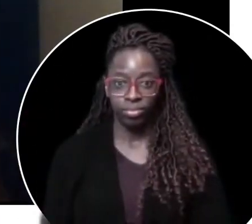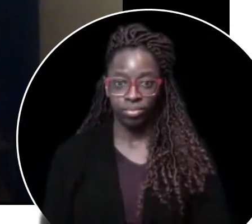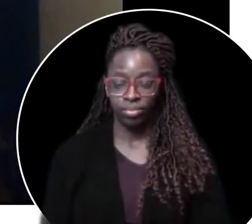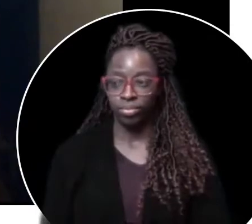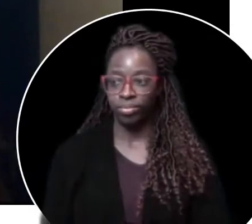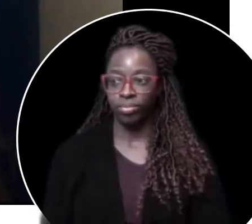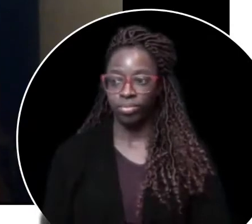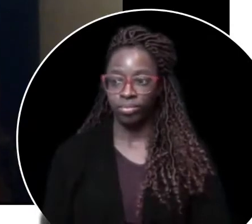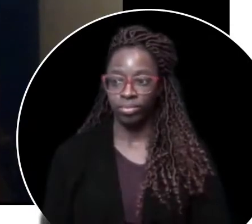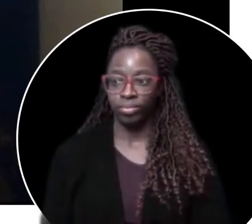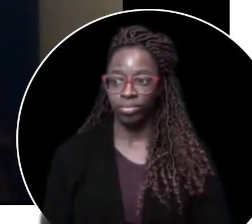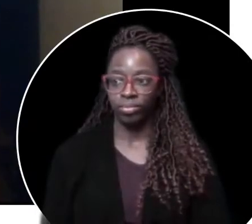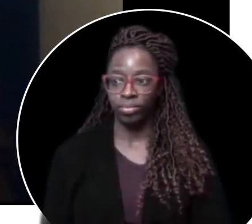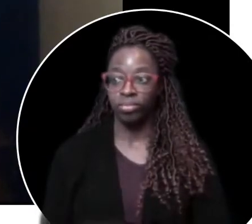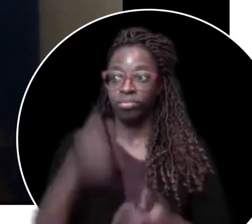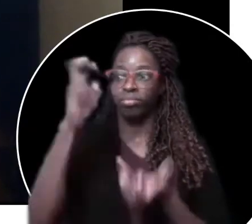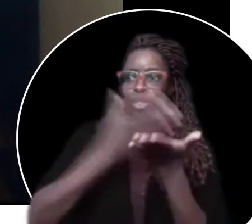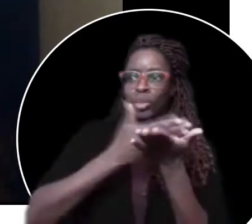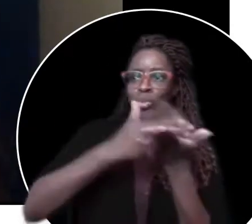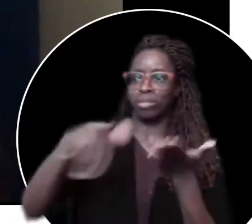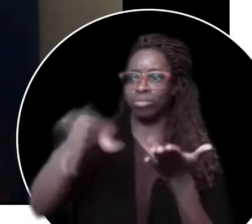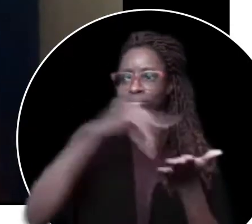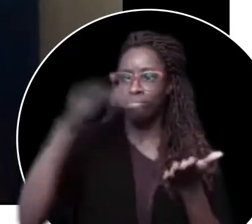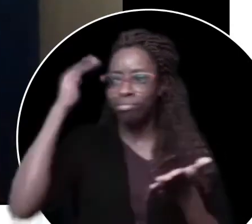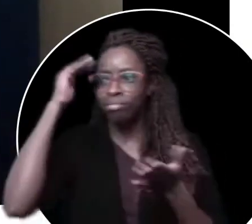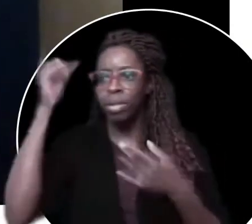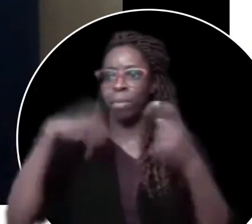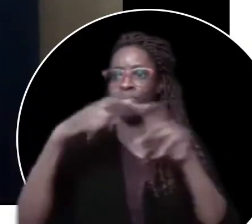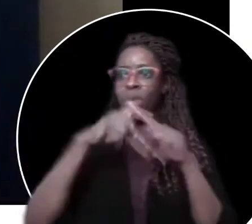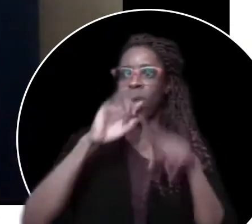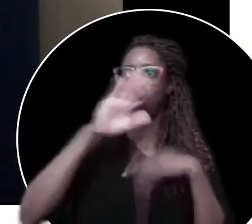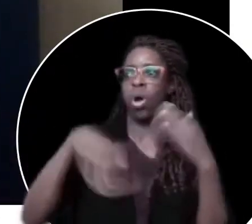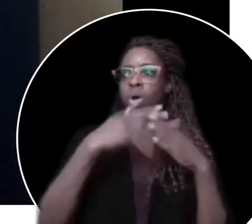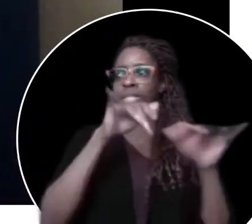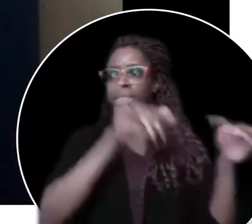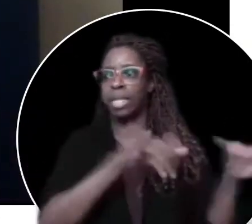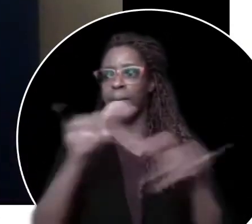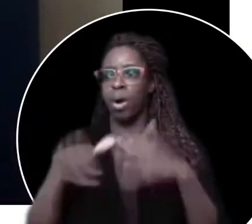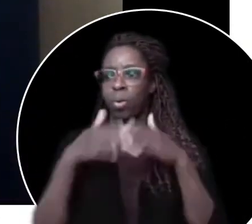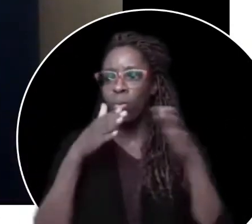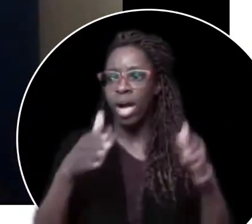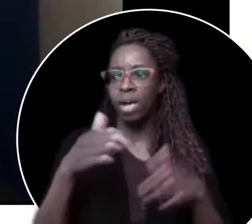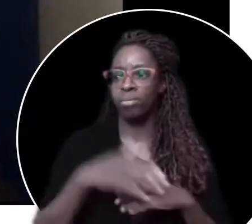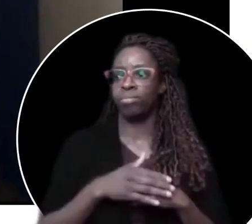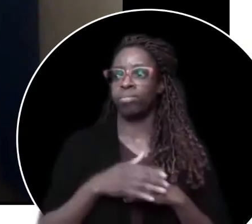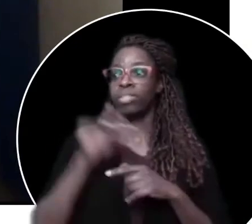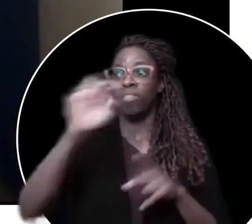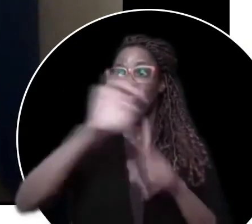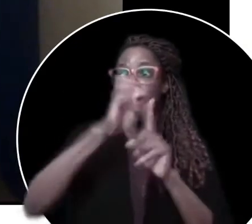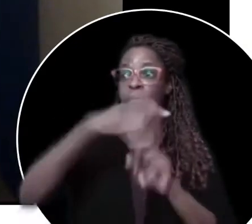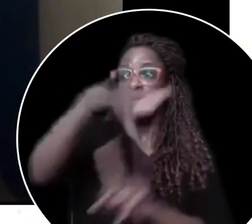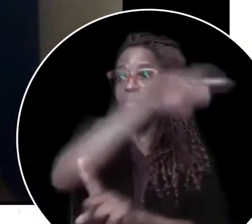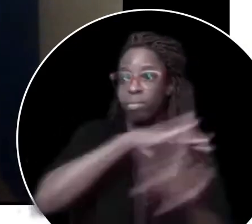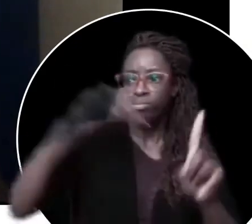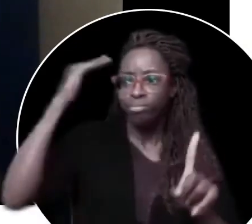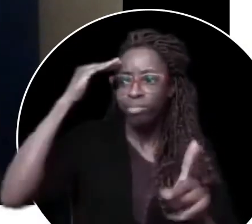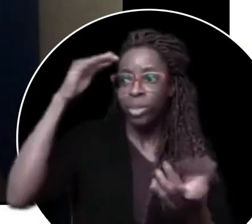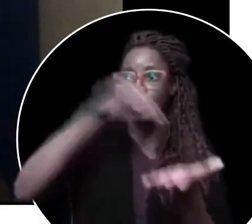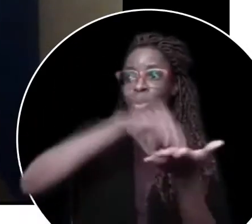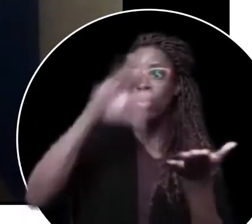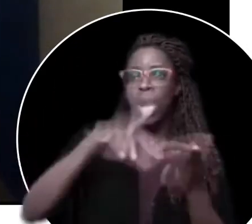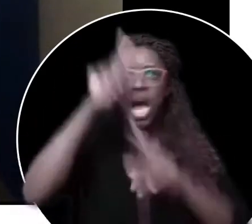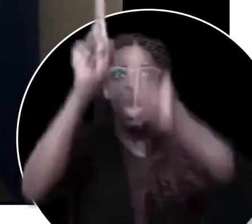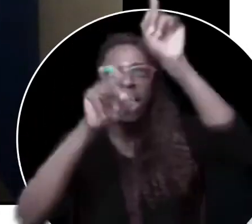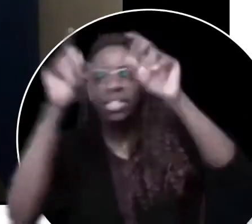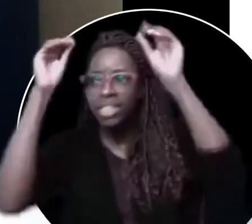of color, particularly those of us who come from working and migrant families, who are first generation, those of us who don't belong